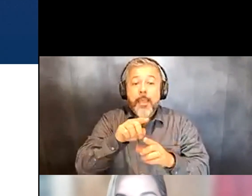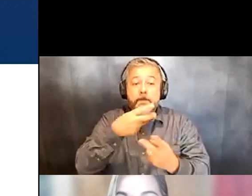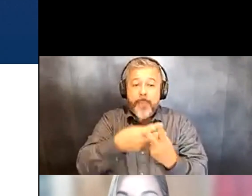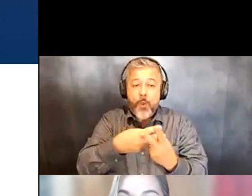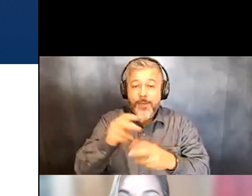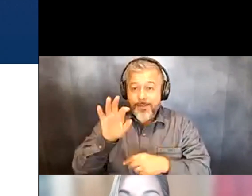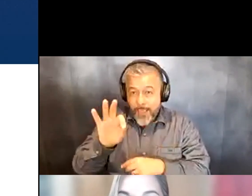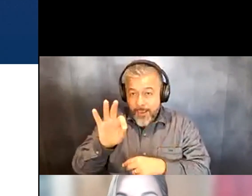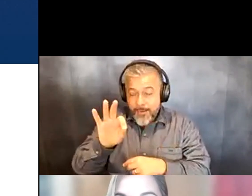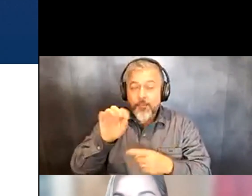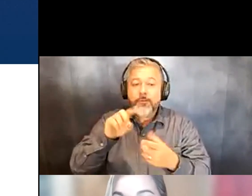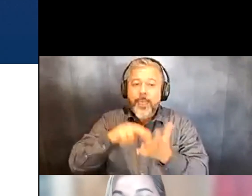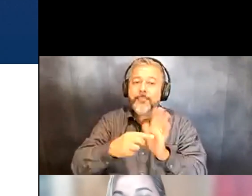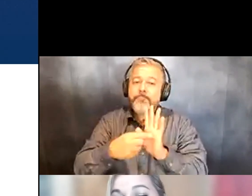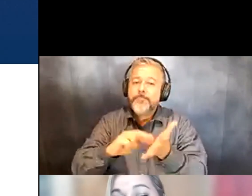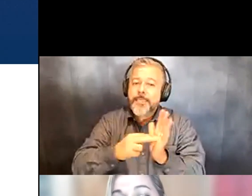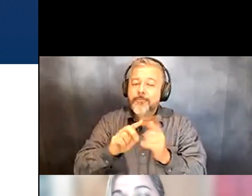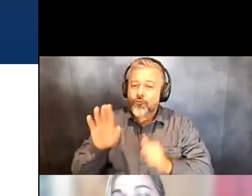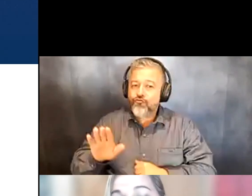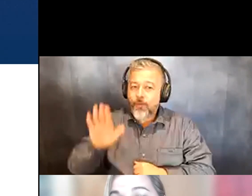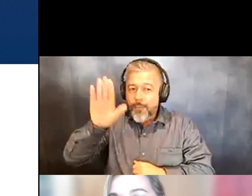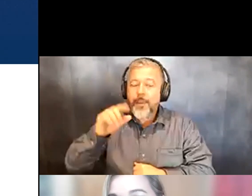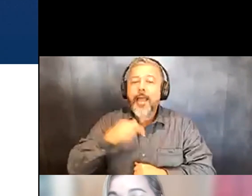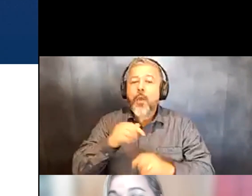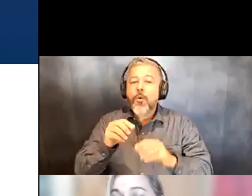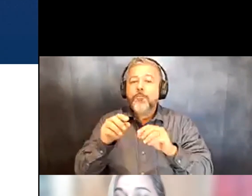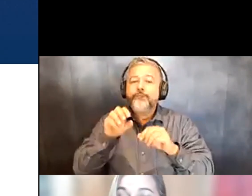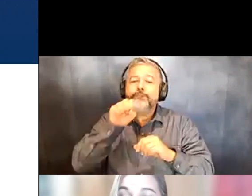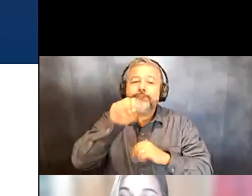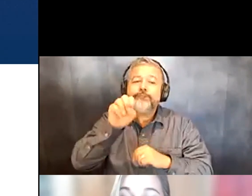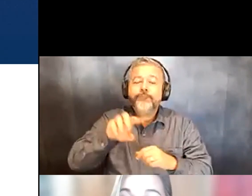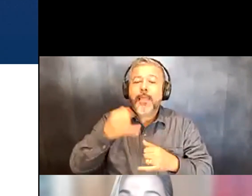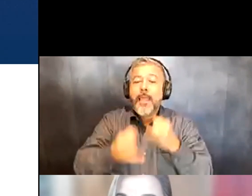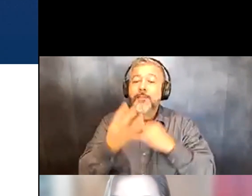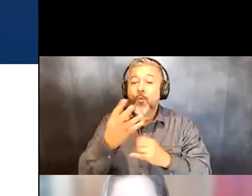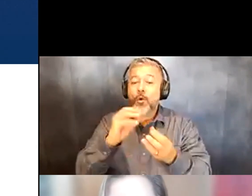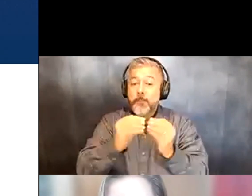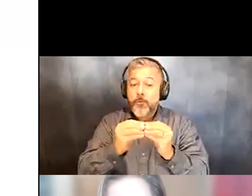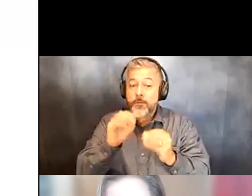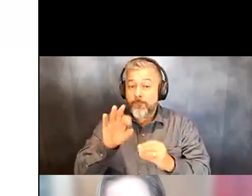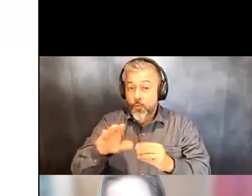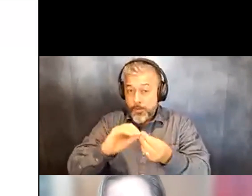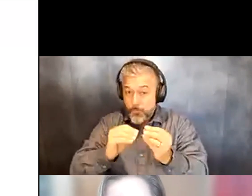hand, and I will announce the last 4 digits of your phone number and will unmute your line for comments.